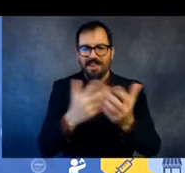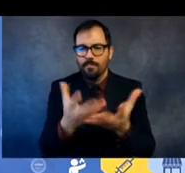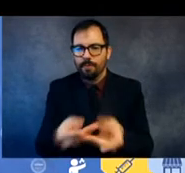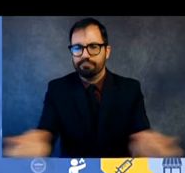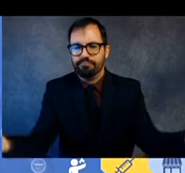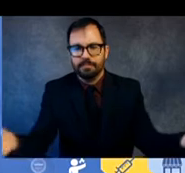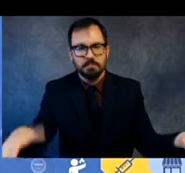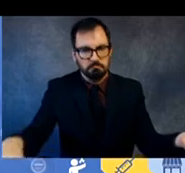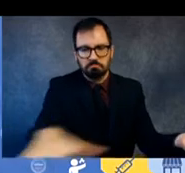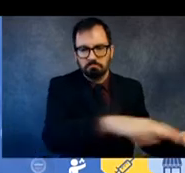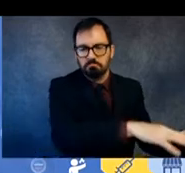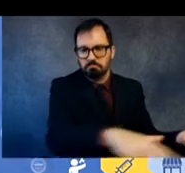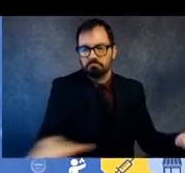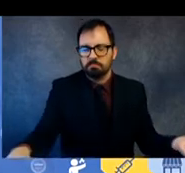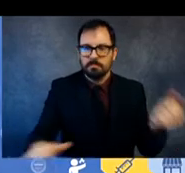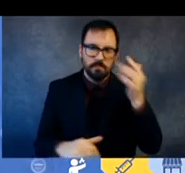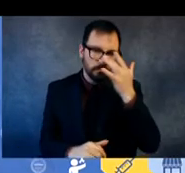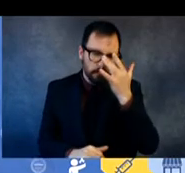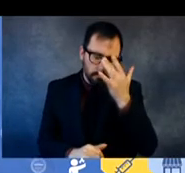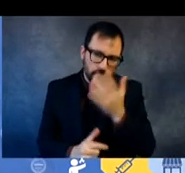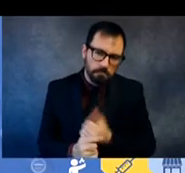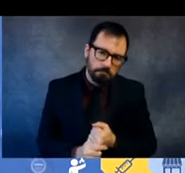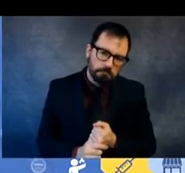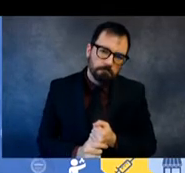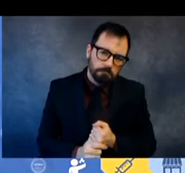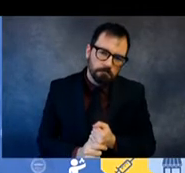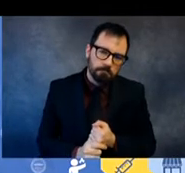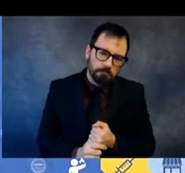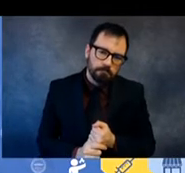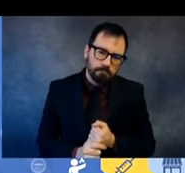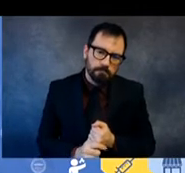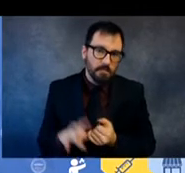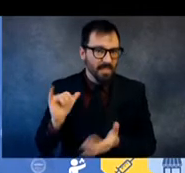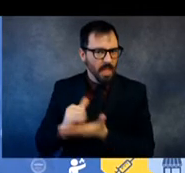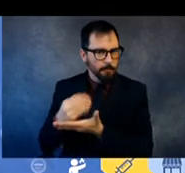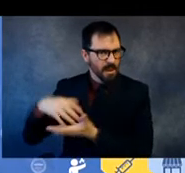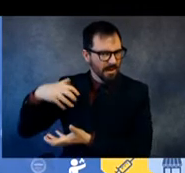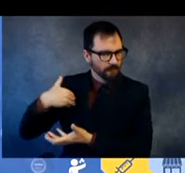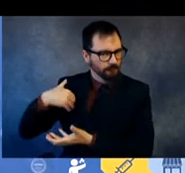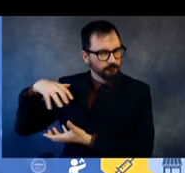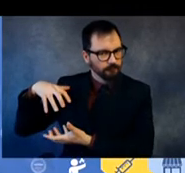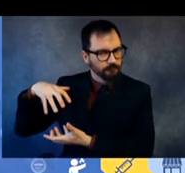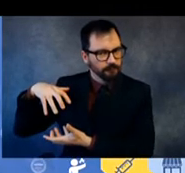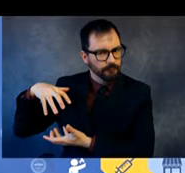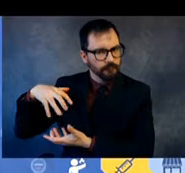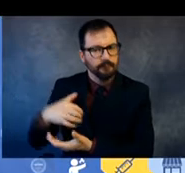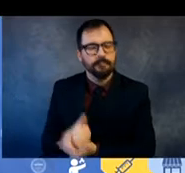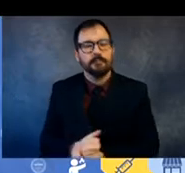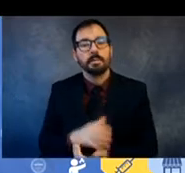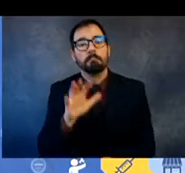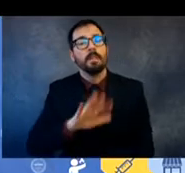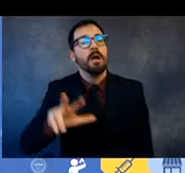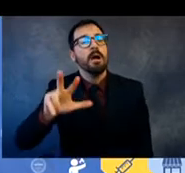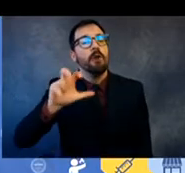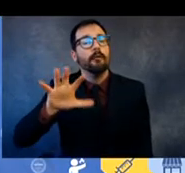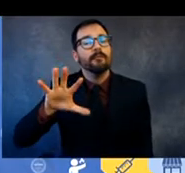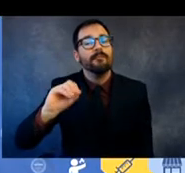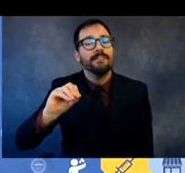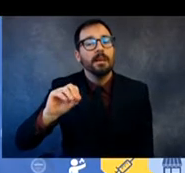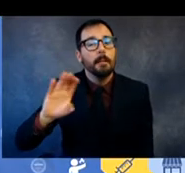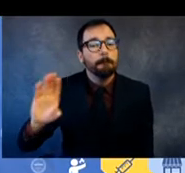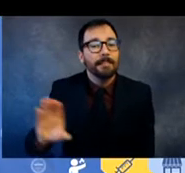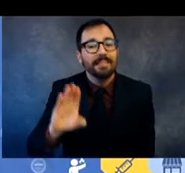provide that additional assistance. There's about $350 billion overall for states,